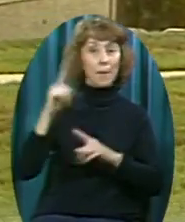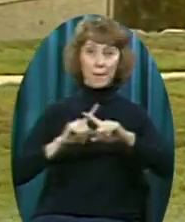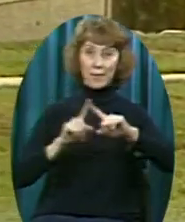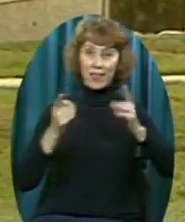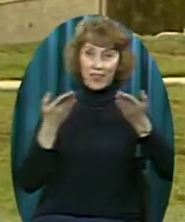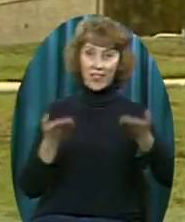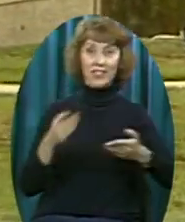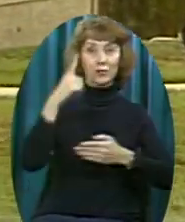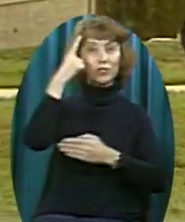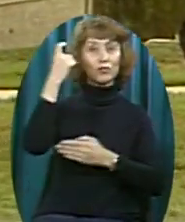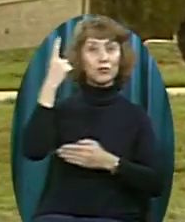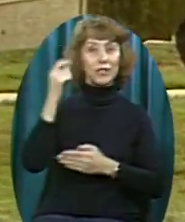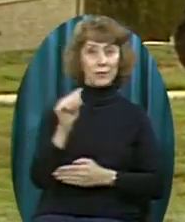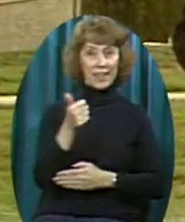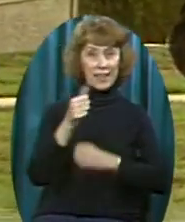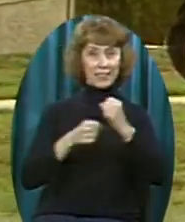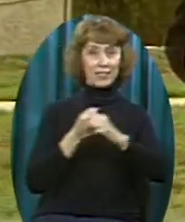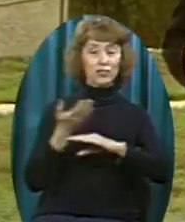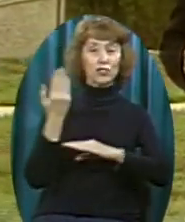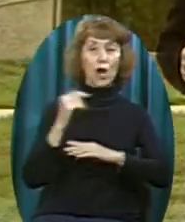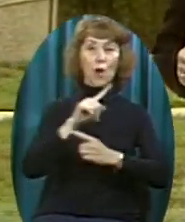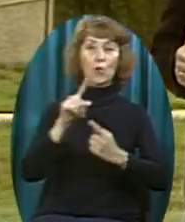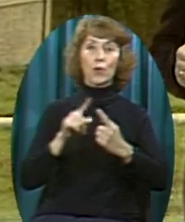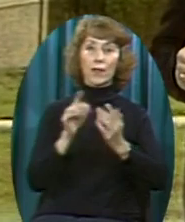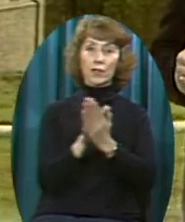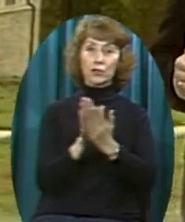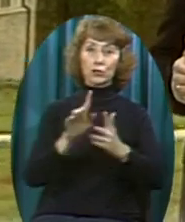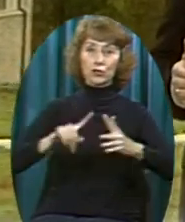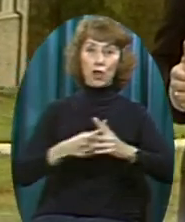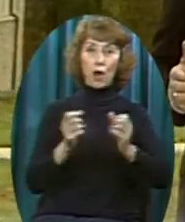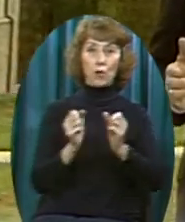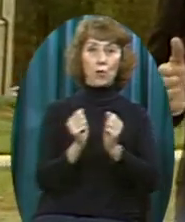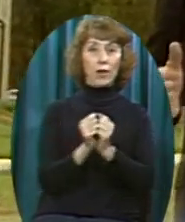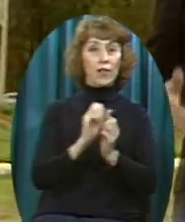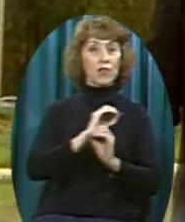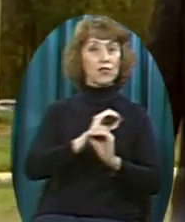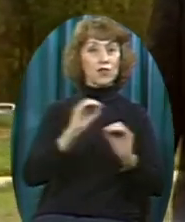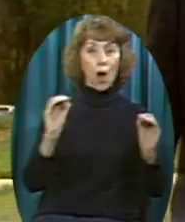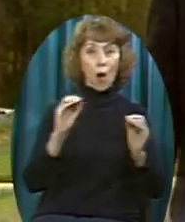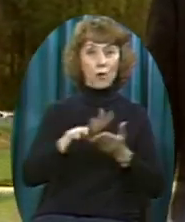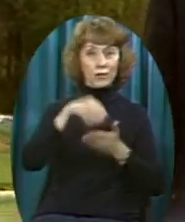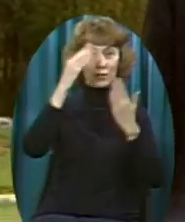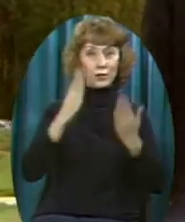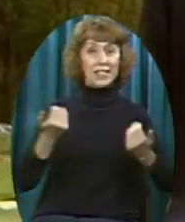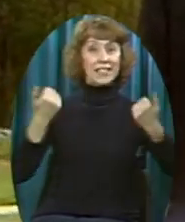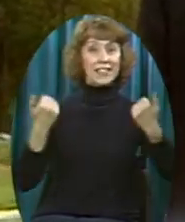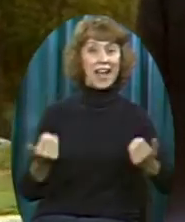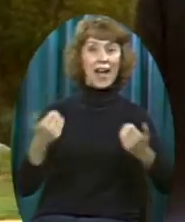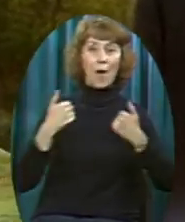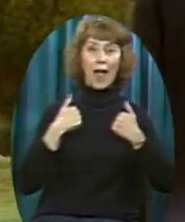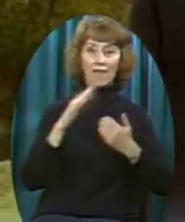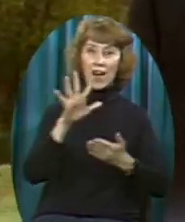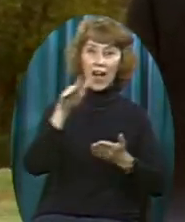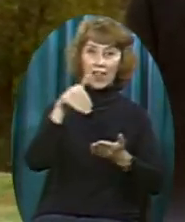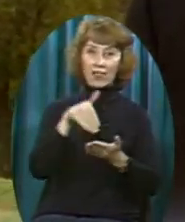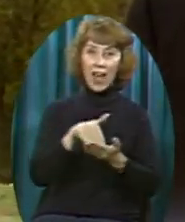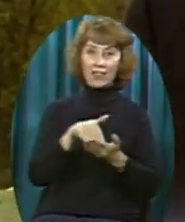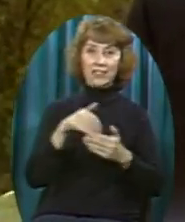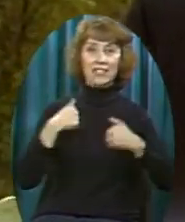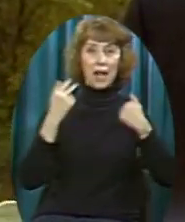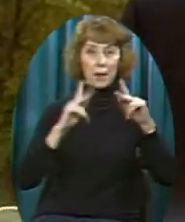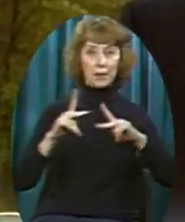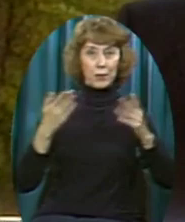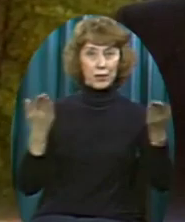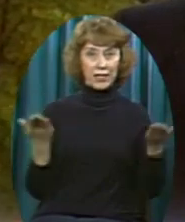dream 10 years ago when the school started with zero students, and now there are over 5,000 young people. We